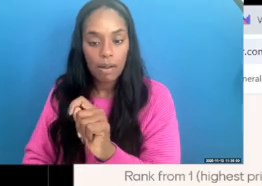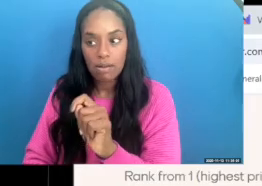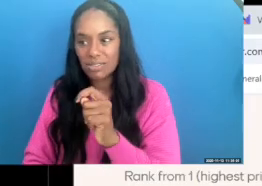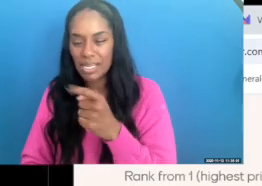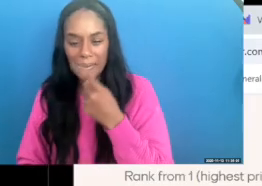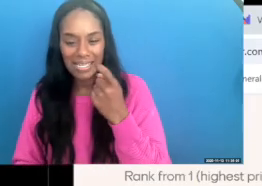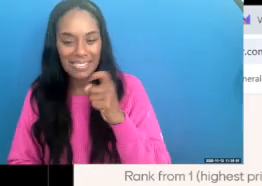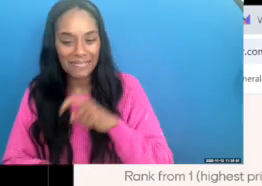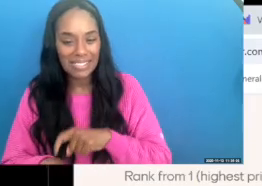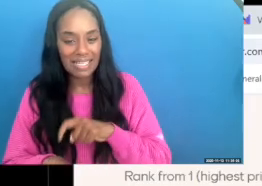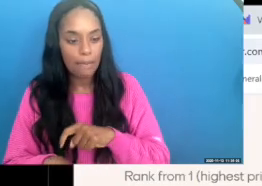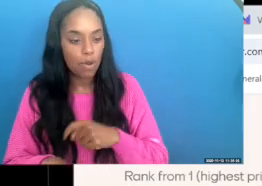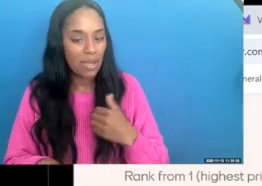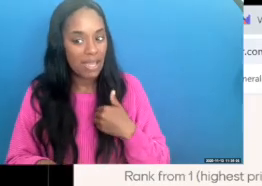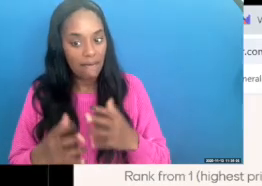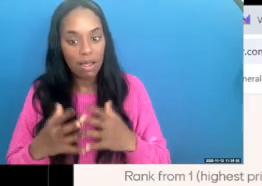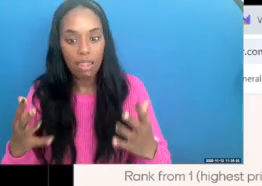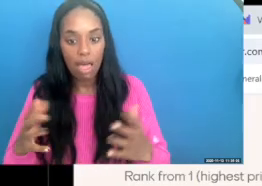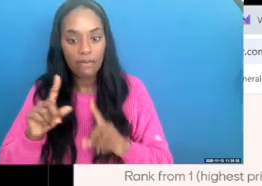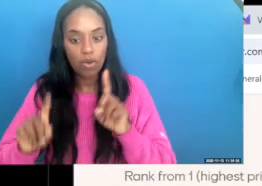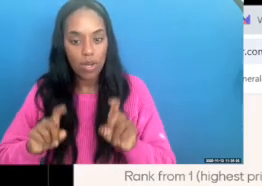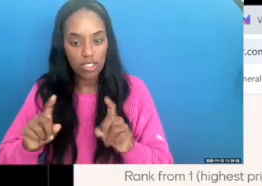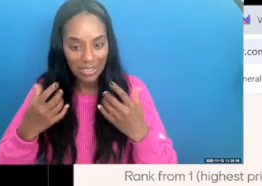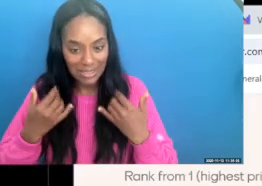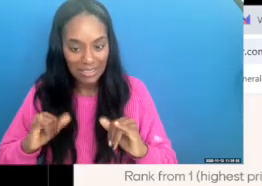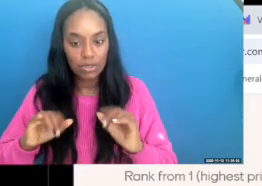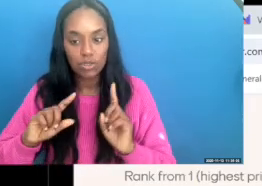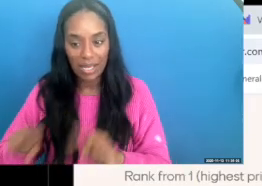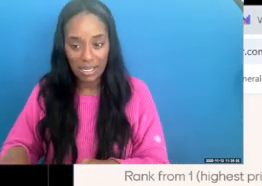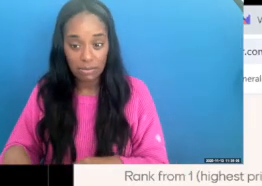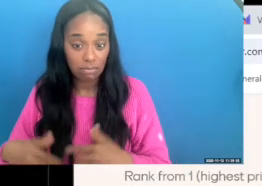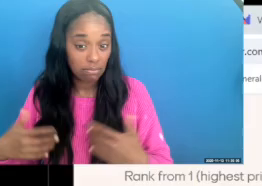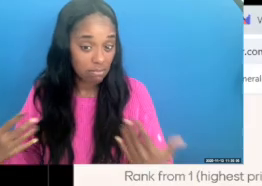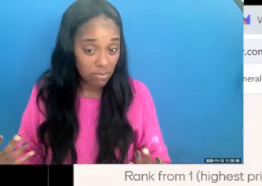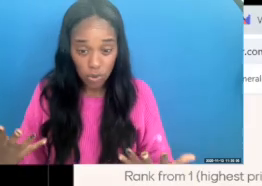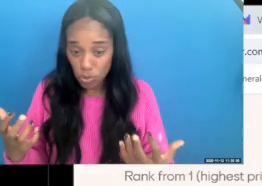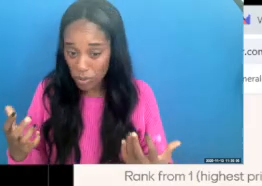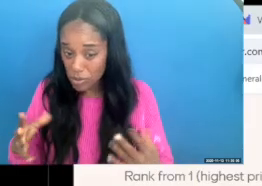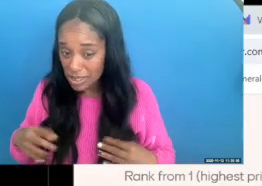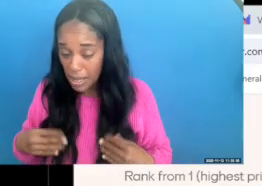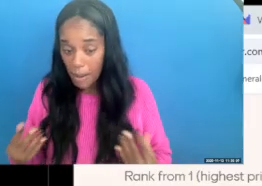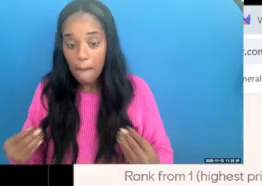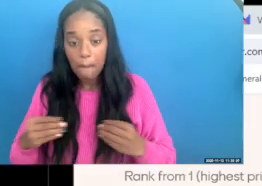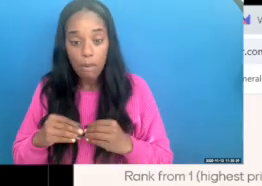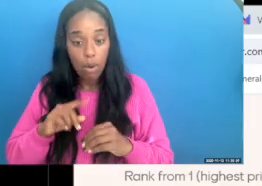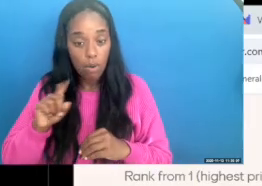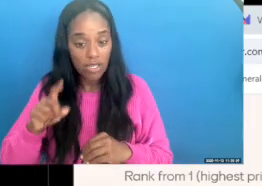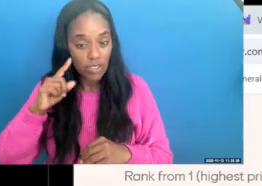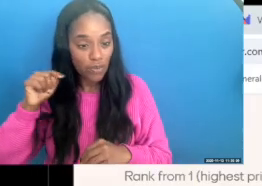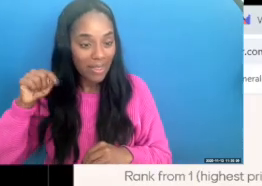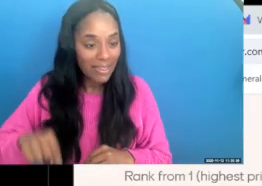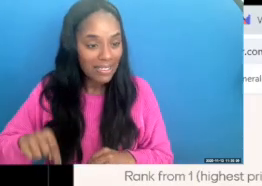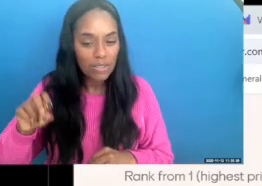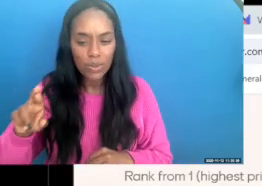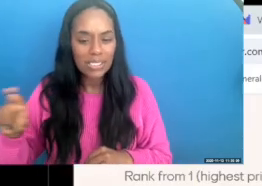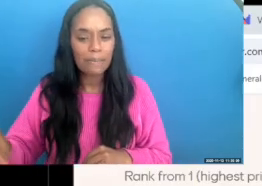lines. All right, back to you, Robert. So in the interest of time, we have quite a few questions